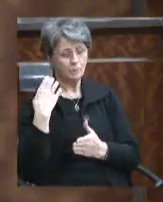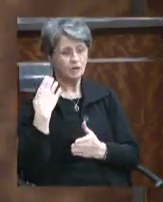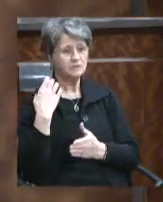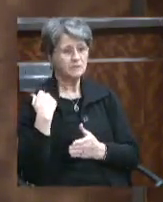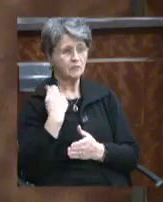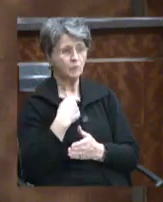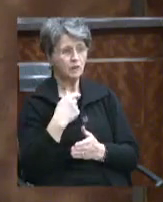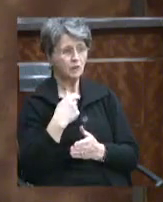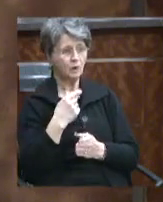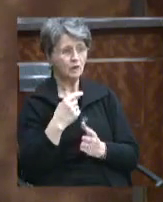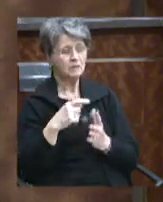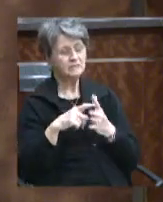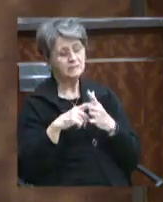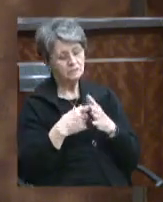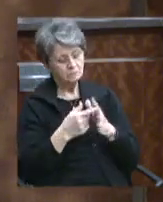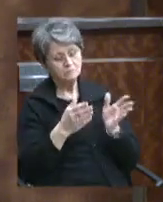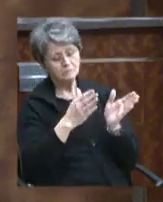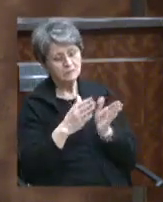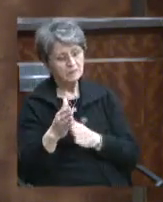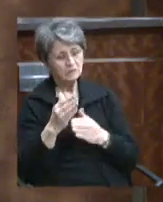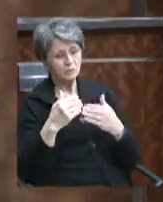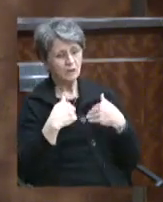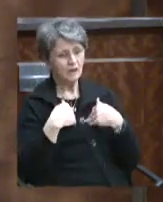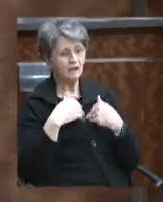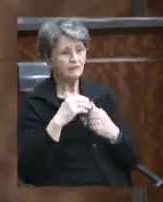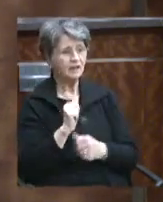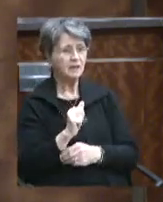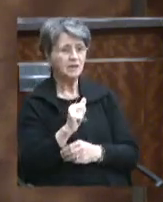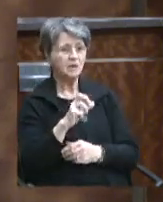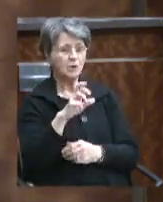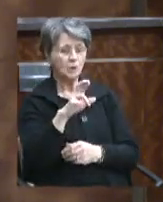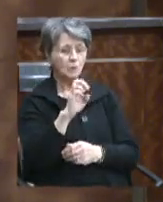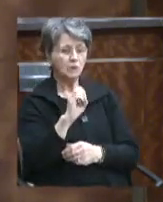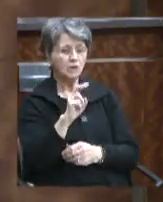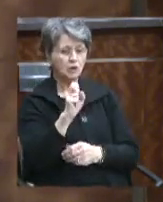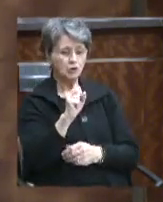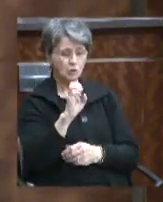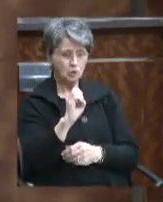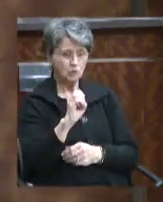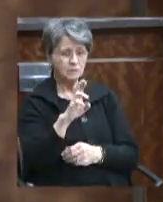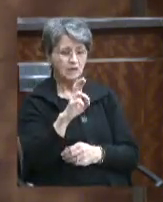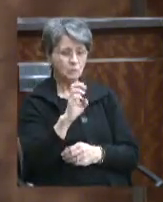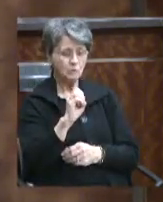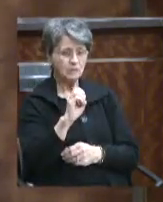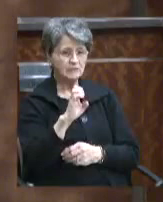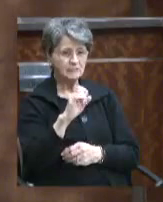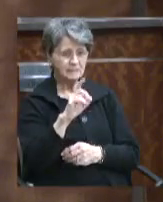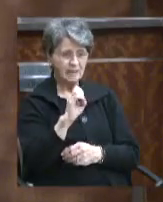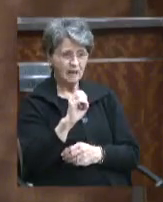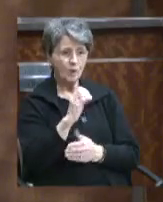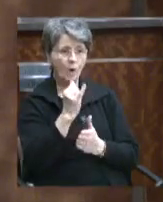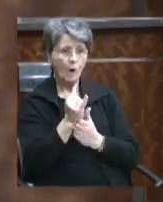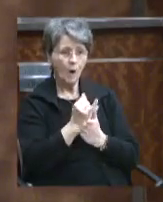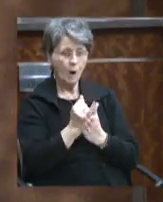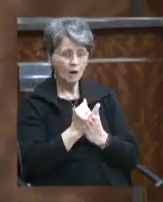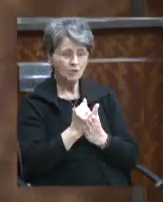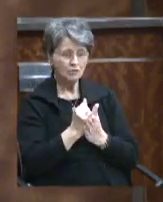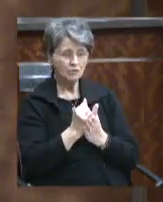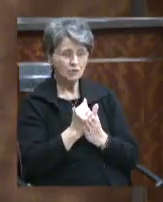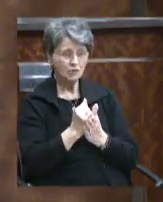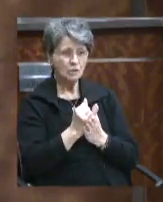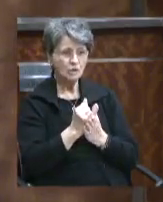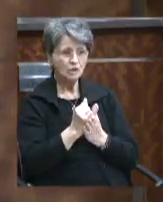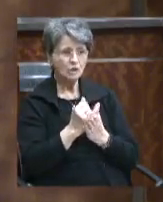preliminary plans to hold a reuse and recycle art show on Earth Day,